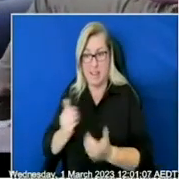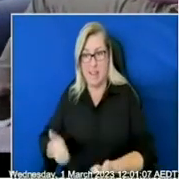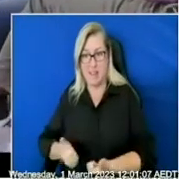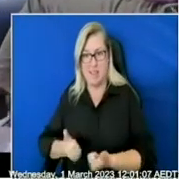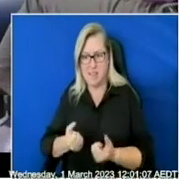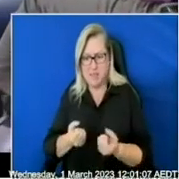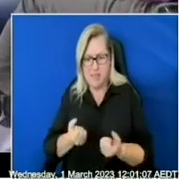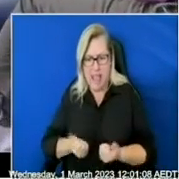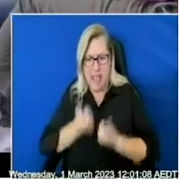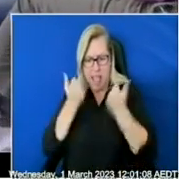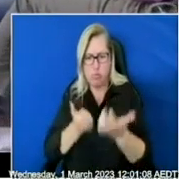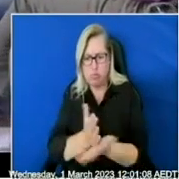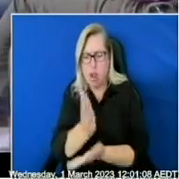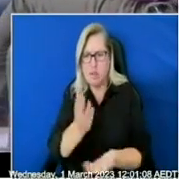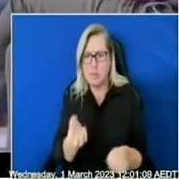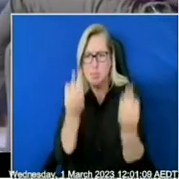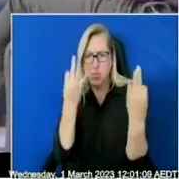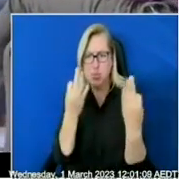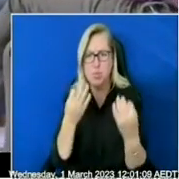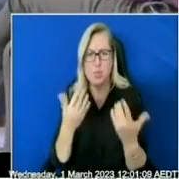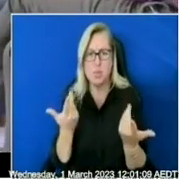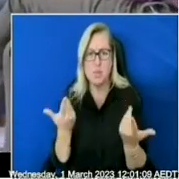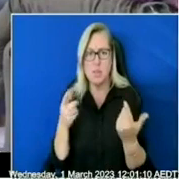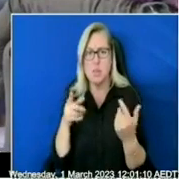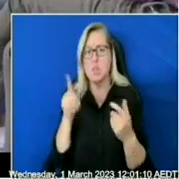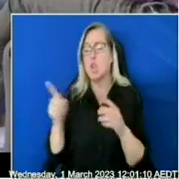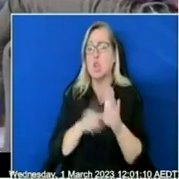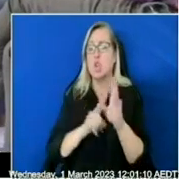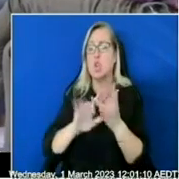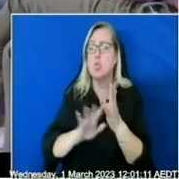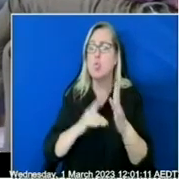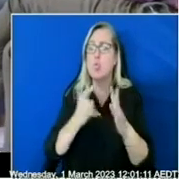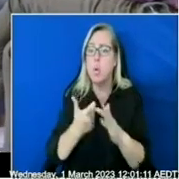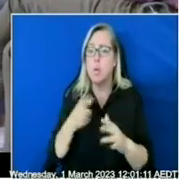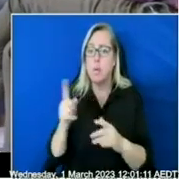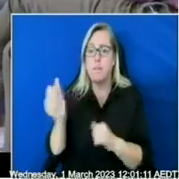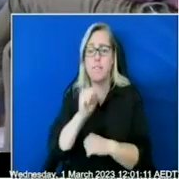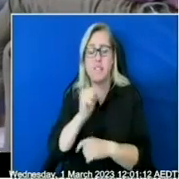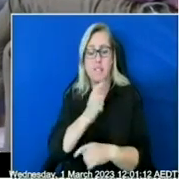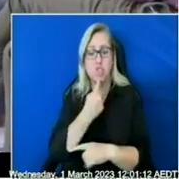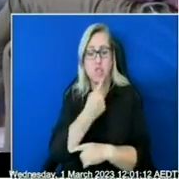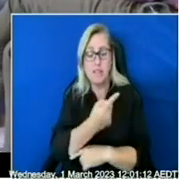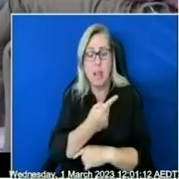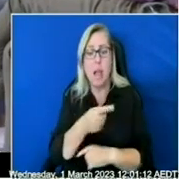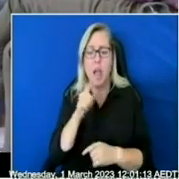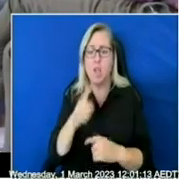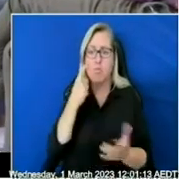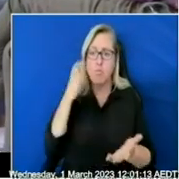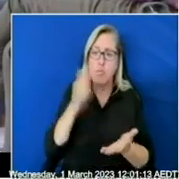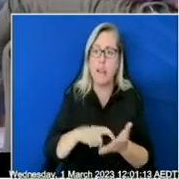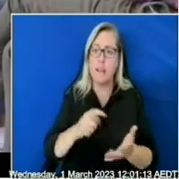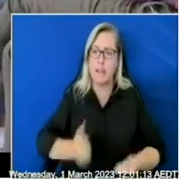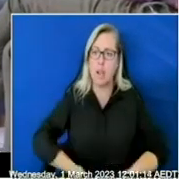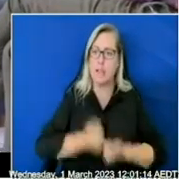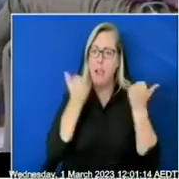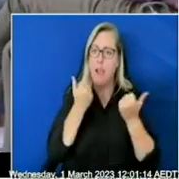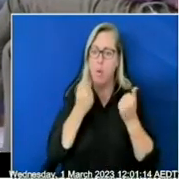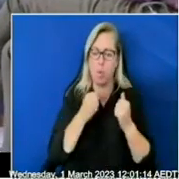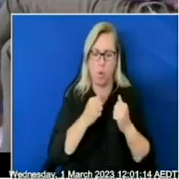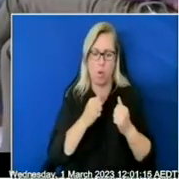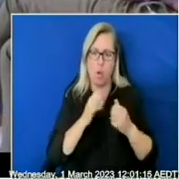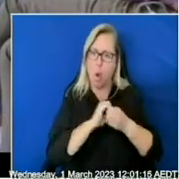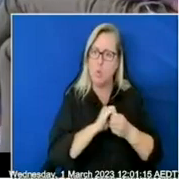to the guts of it, recognise our sovereignty and our humanity, and that this process